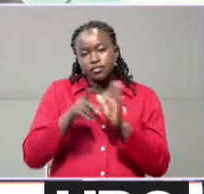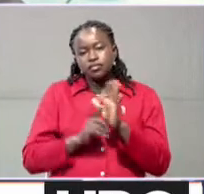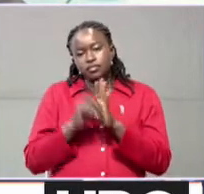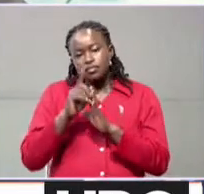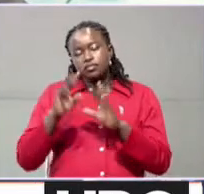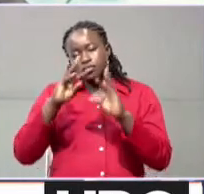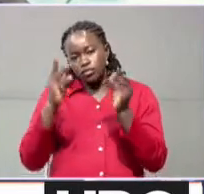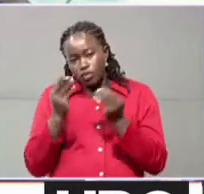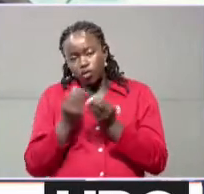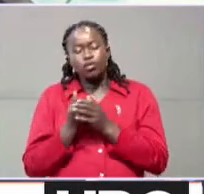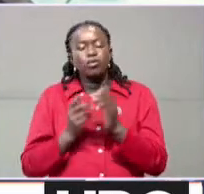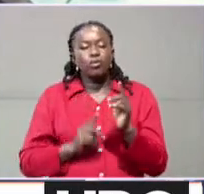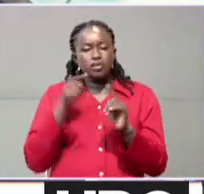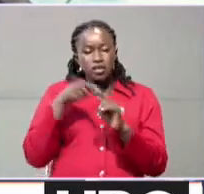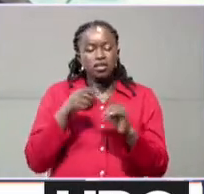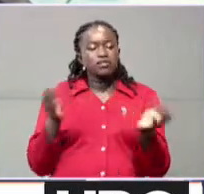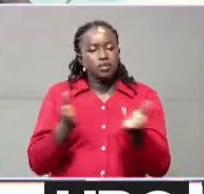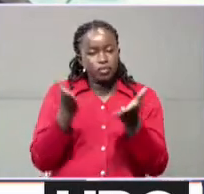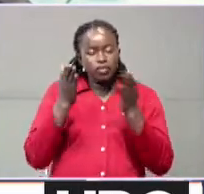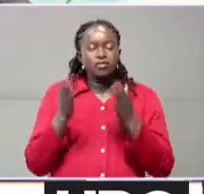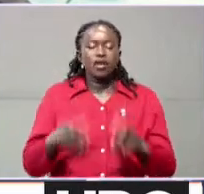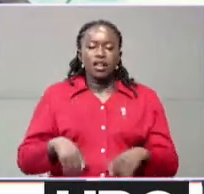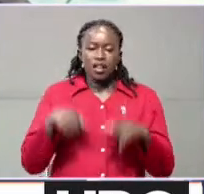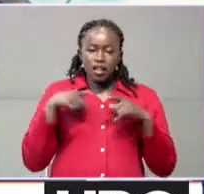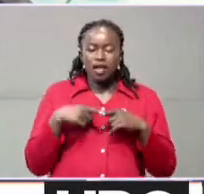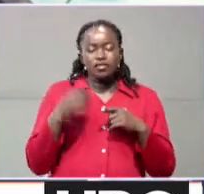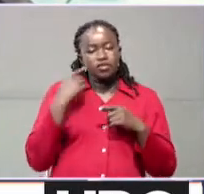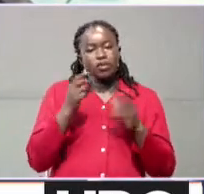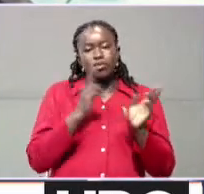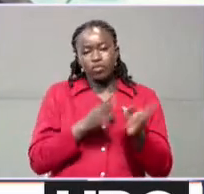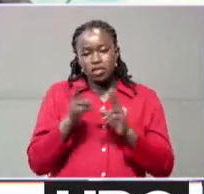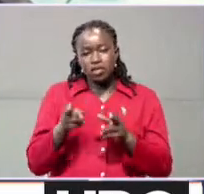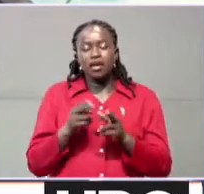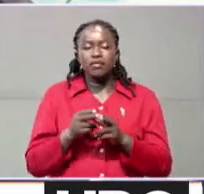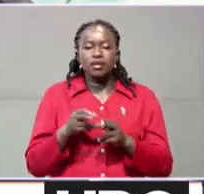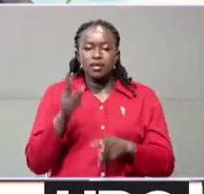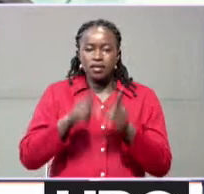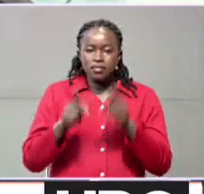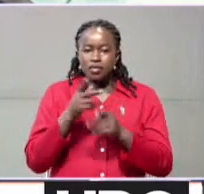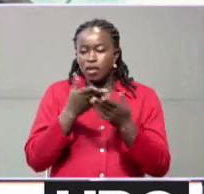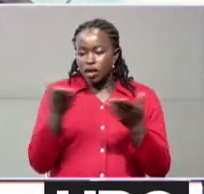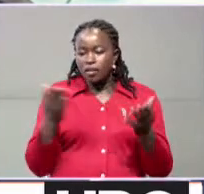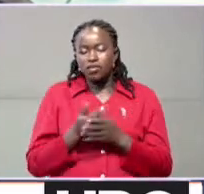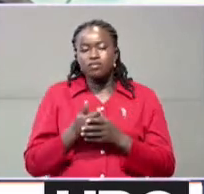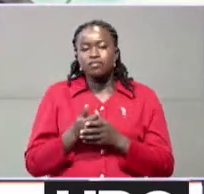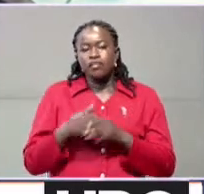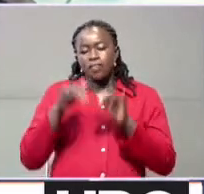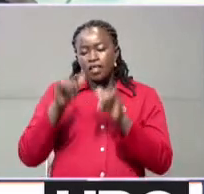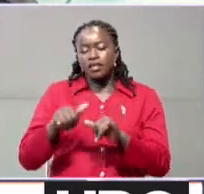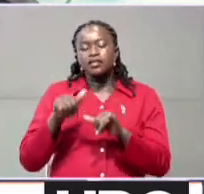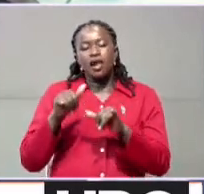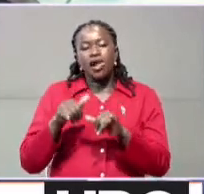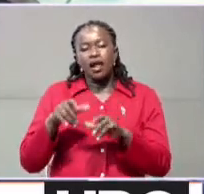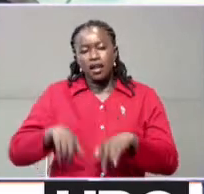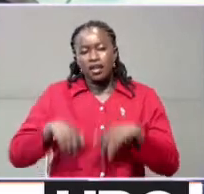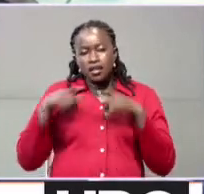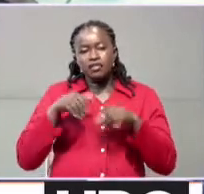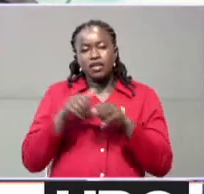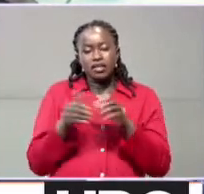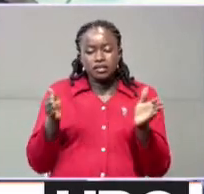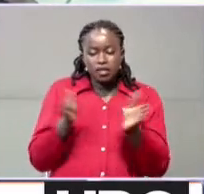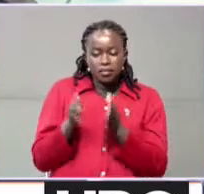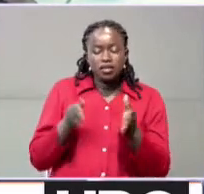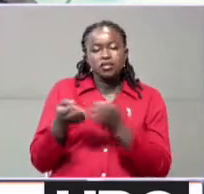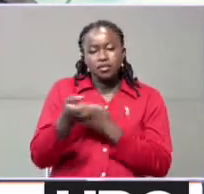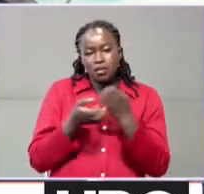model is meant to improve the livelihoods of the ordinary citizens living in the subsistence economy however